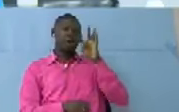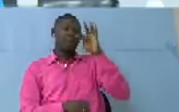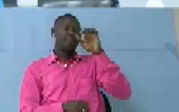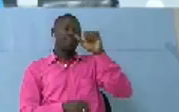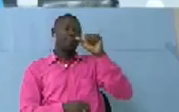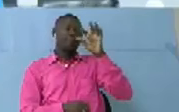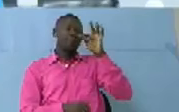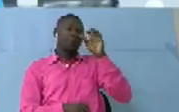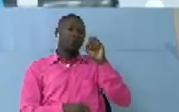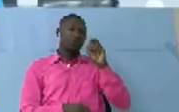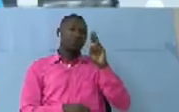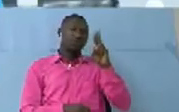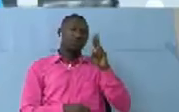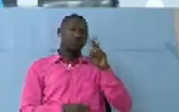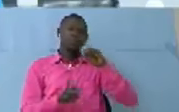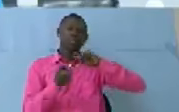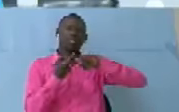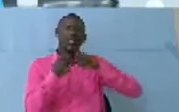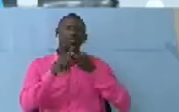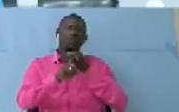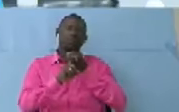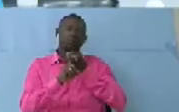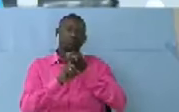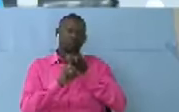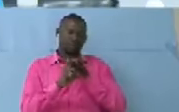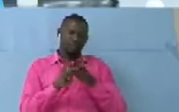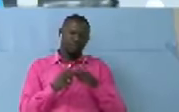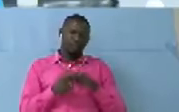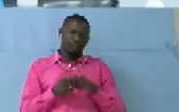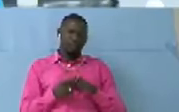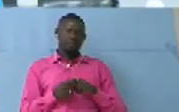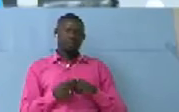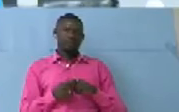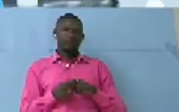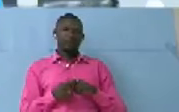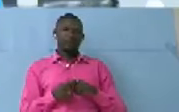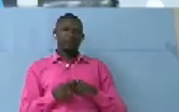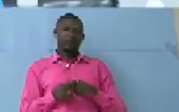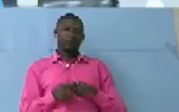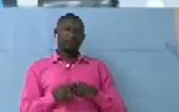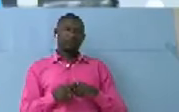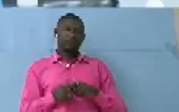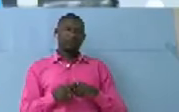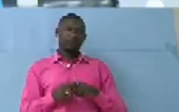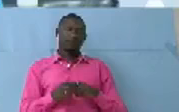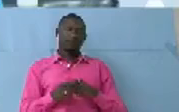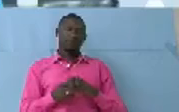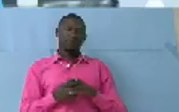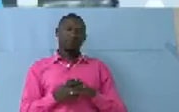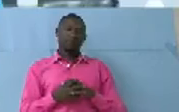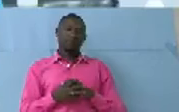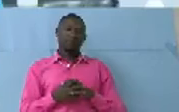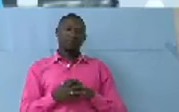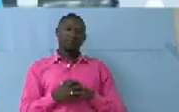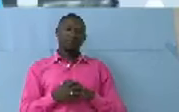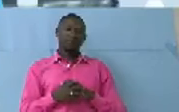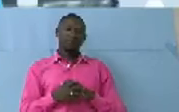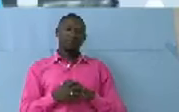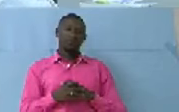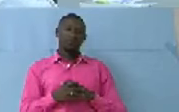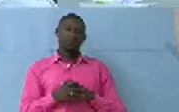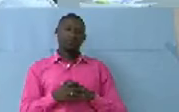Network. Fatu Network. He sent one to Fatu's network. I do send Fatu, the Fatu Network. Proceed,